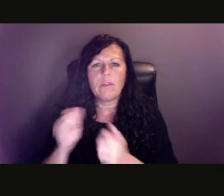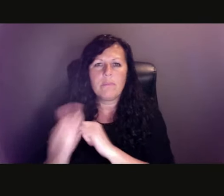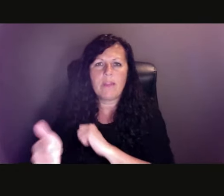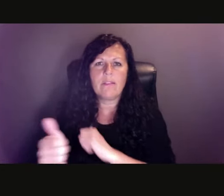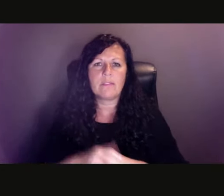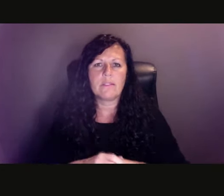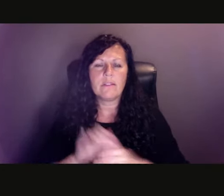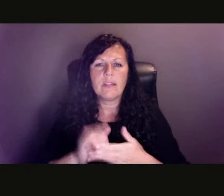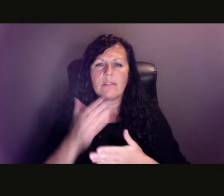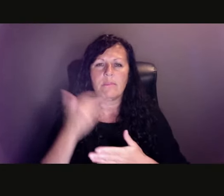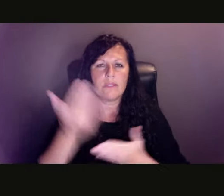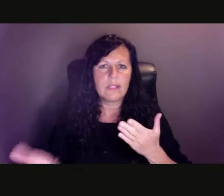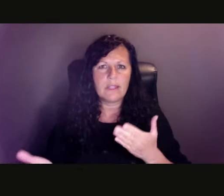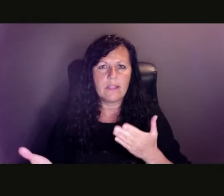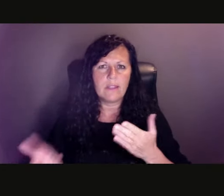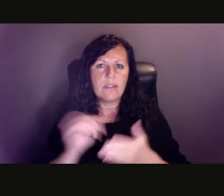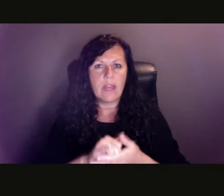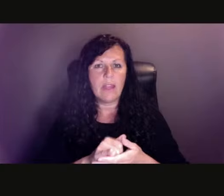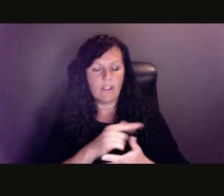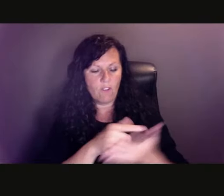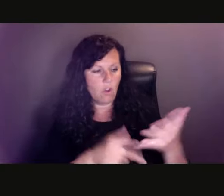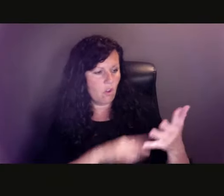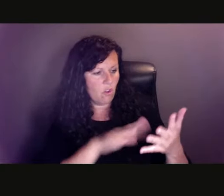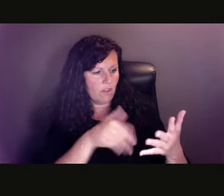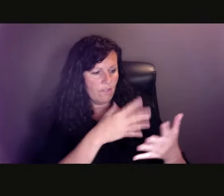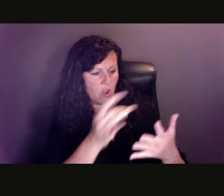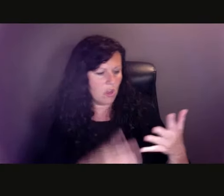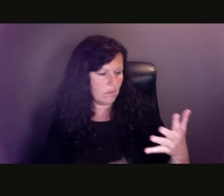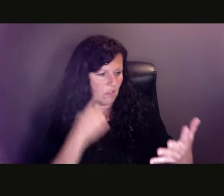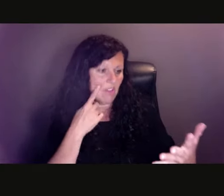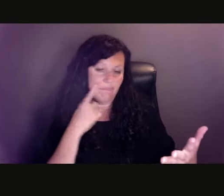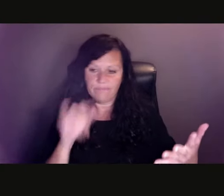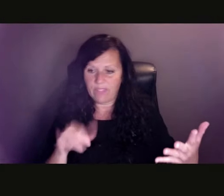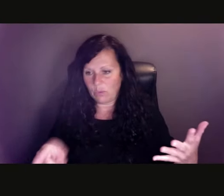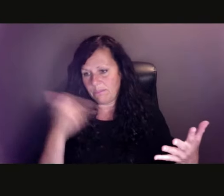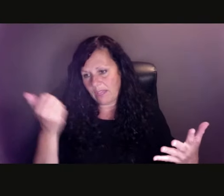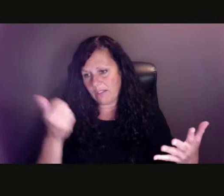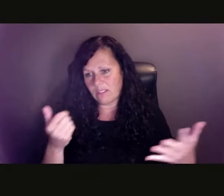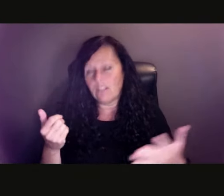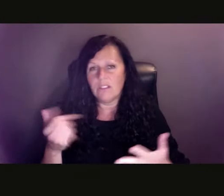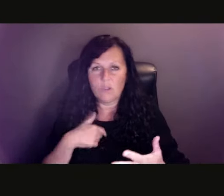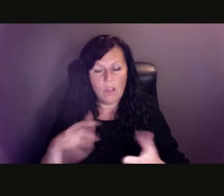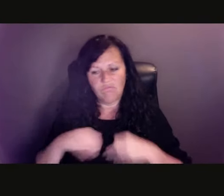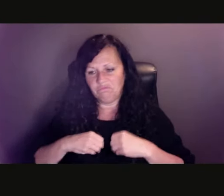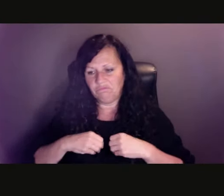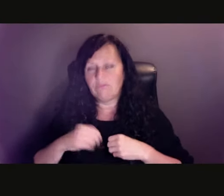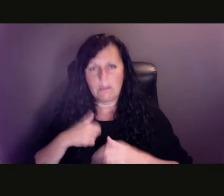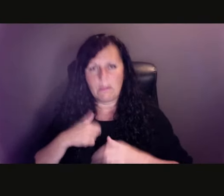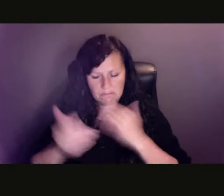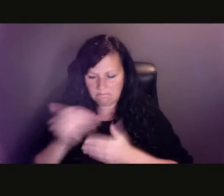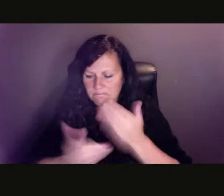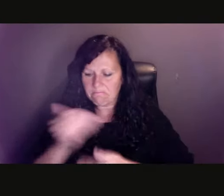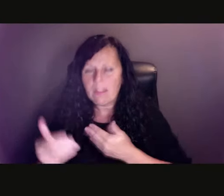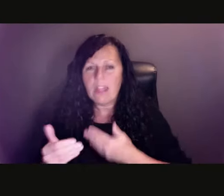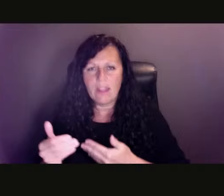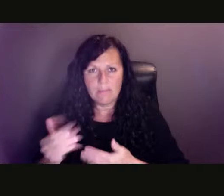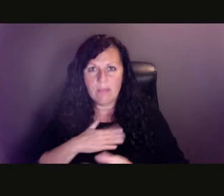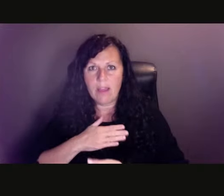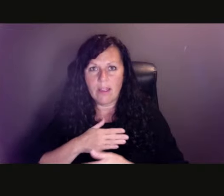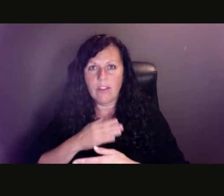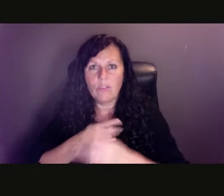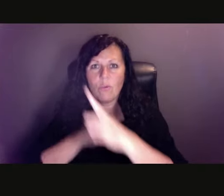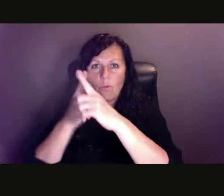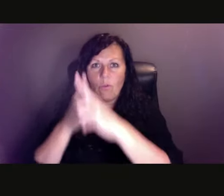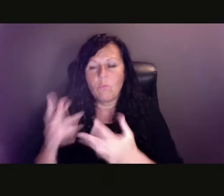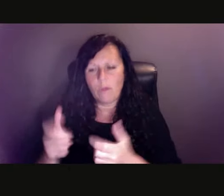option that was put before me that was the best one. And I took it and I'm gonna run for it and I'm gonna try to get it done. Plan B,